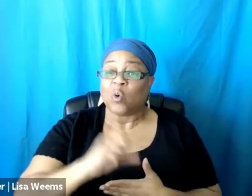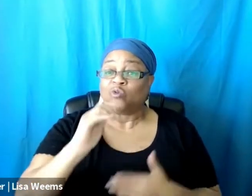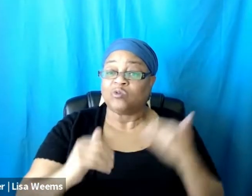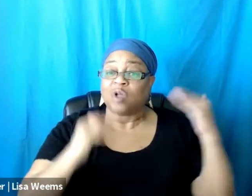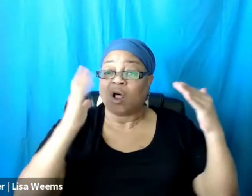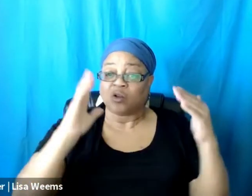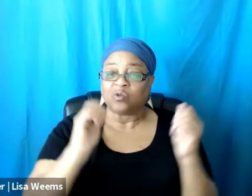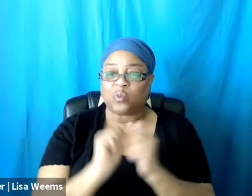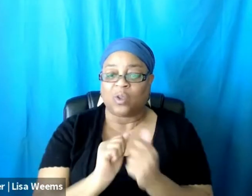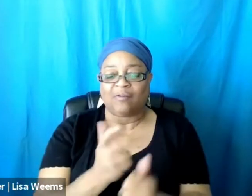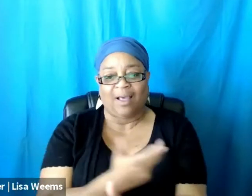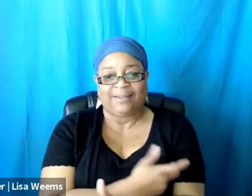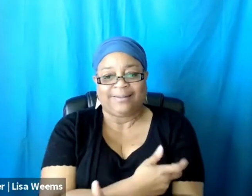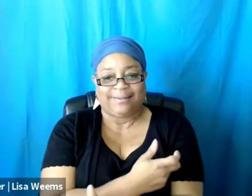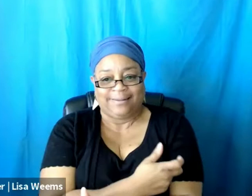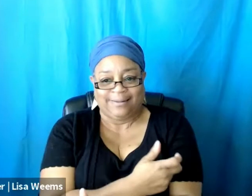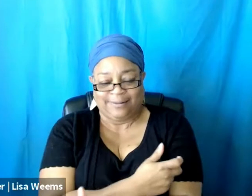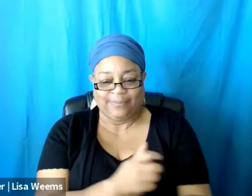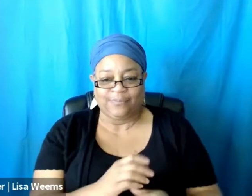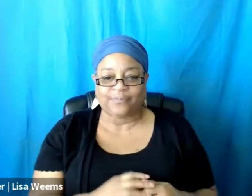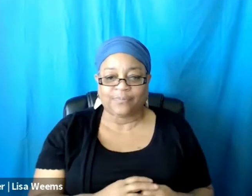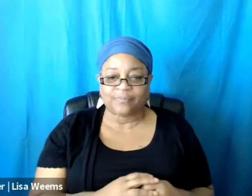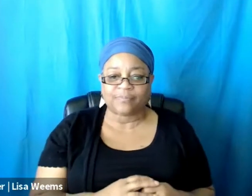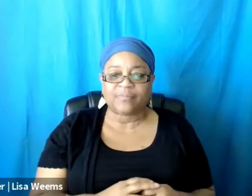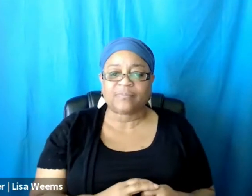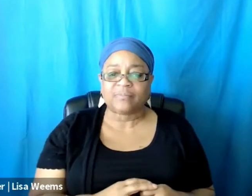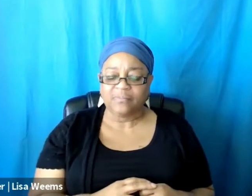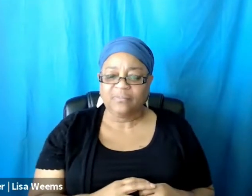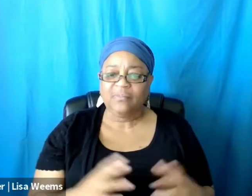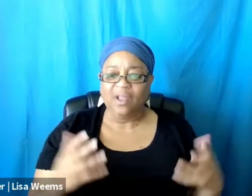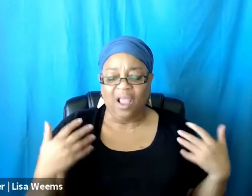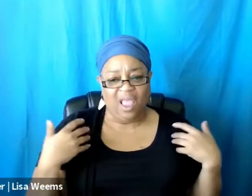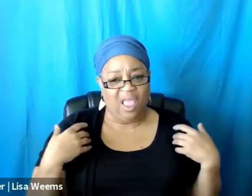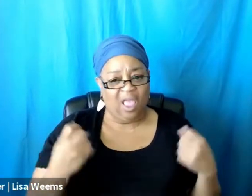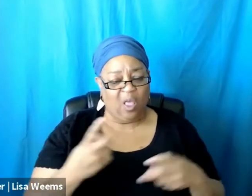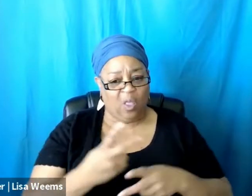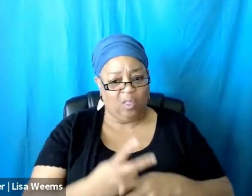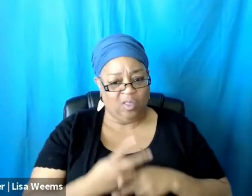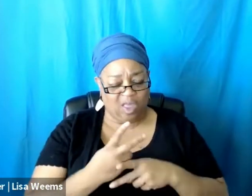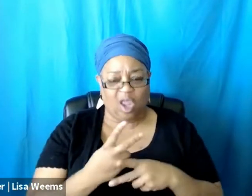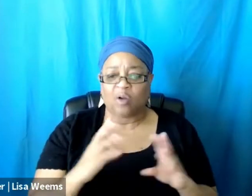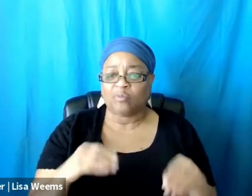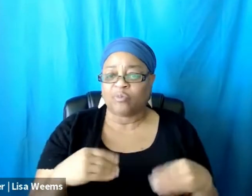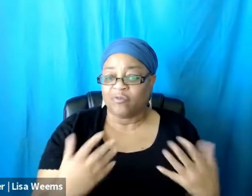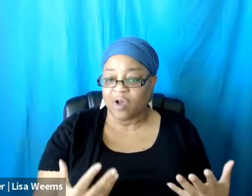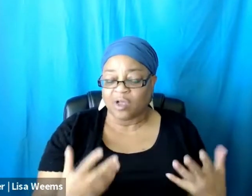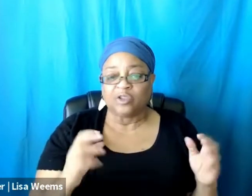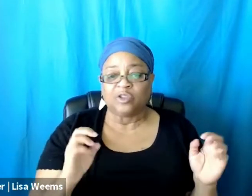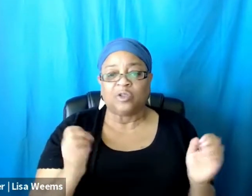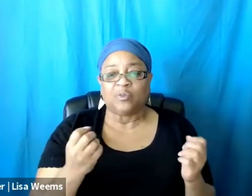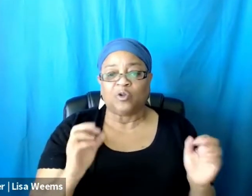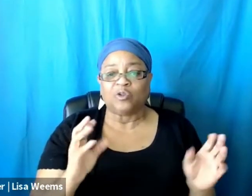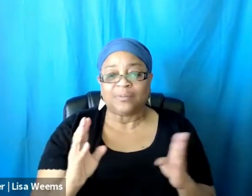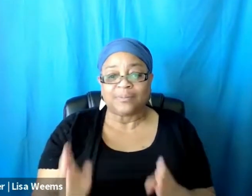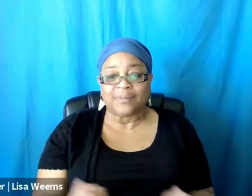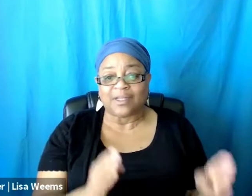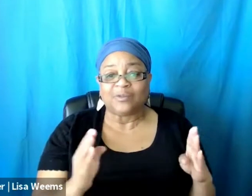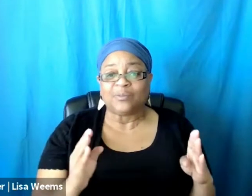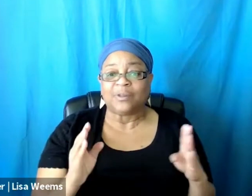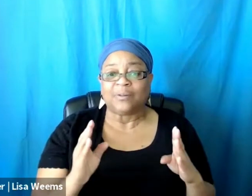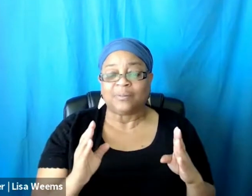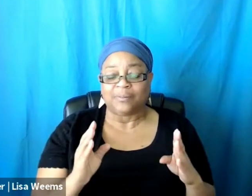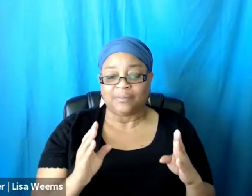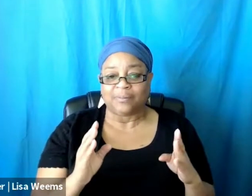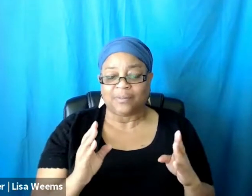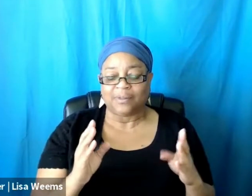that the Aging Services Network, healthcare providers, emergency management planners all work together